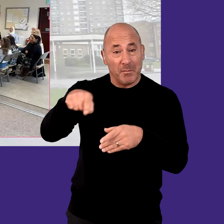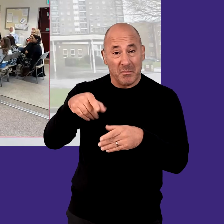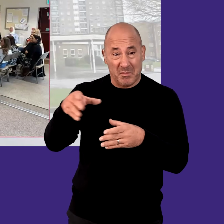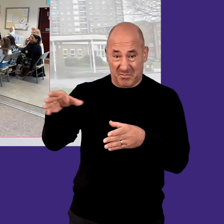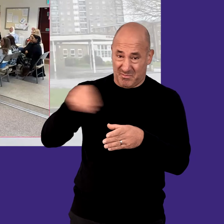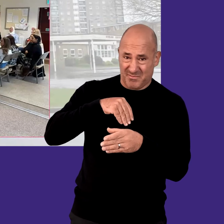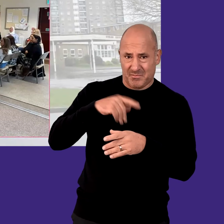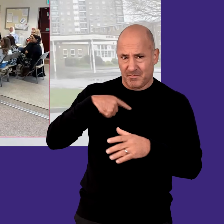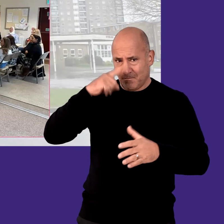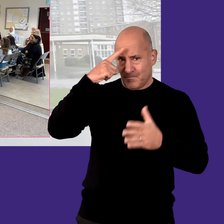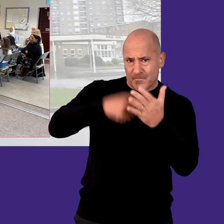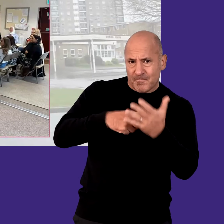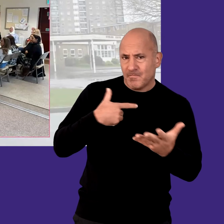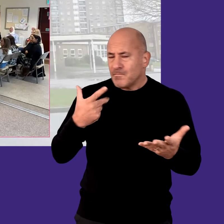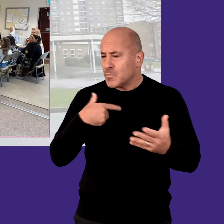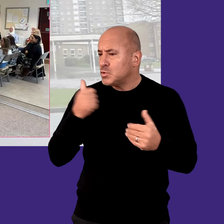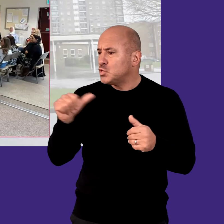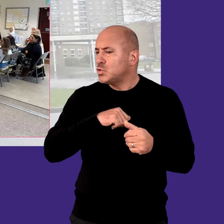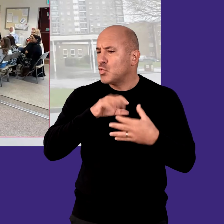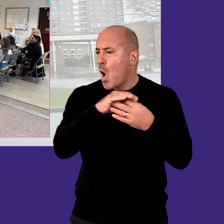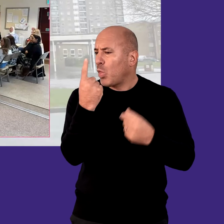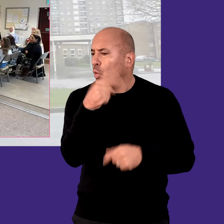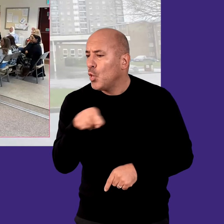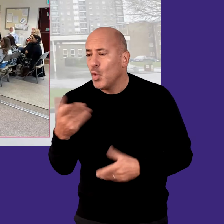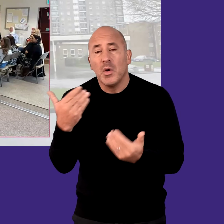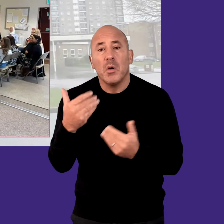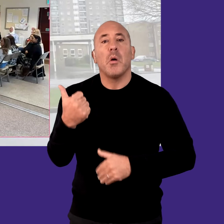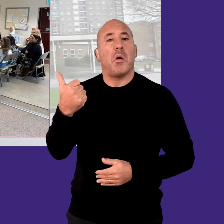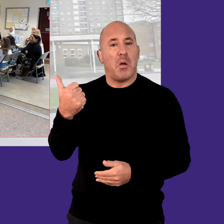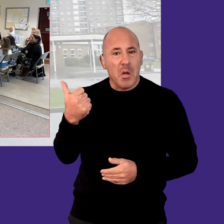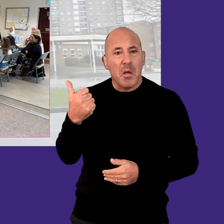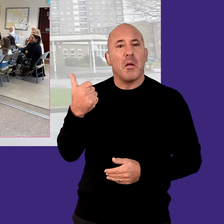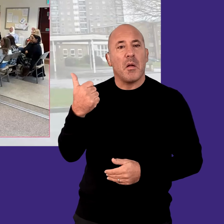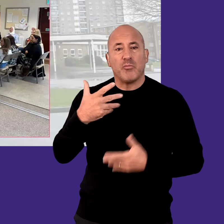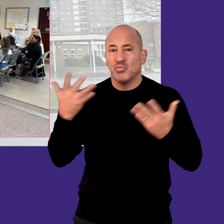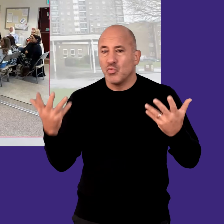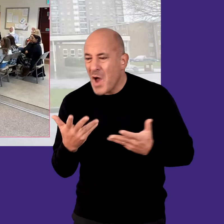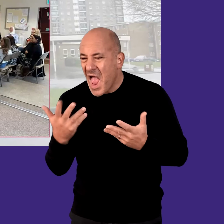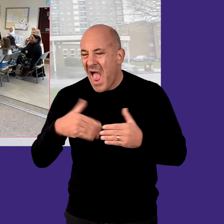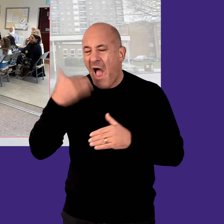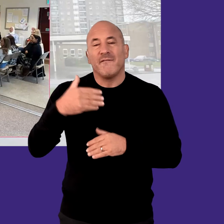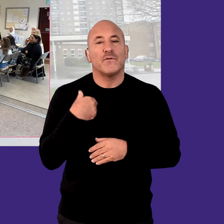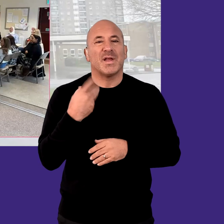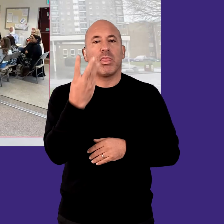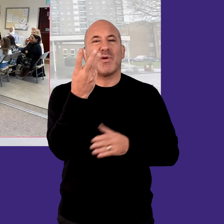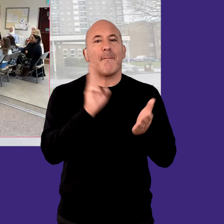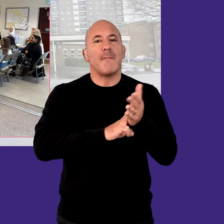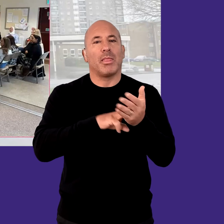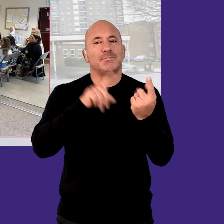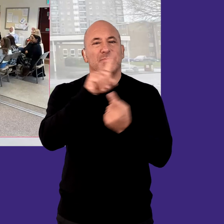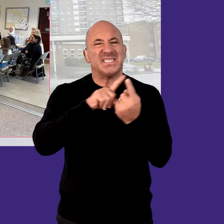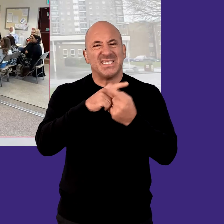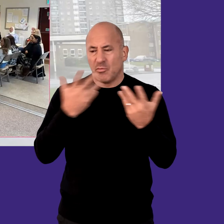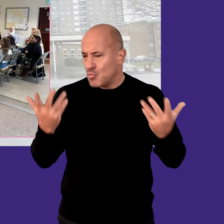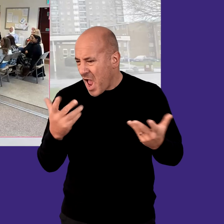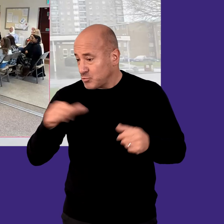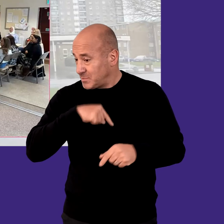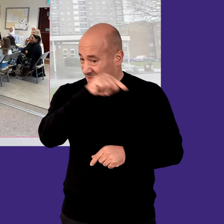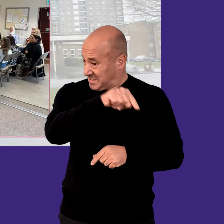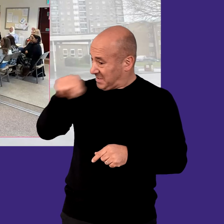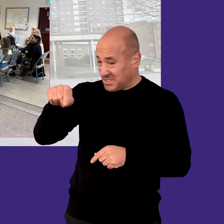to invite our community advisors. So that's our community group that help us to decide who we should be working